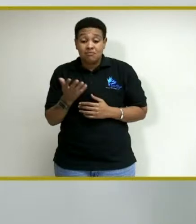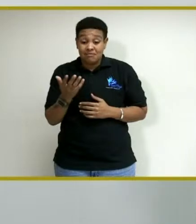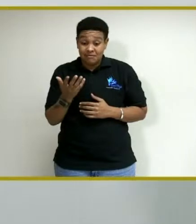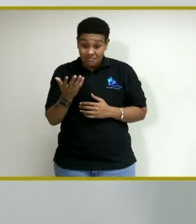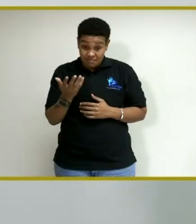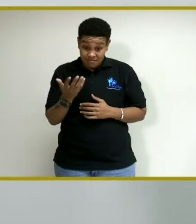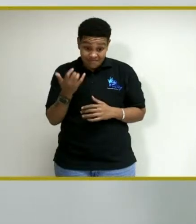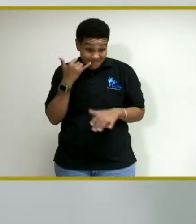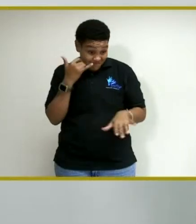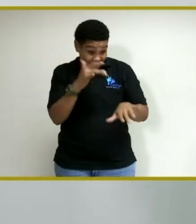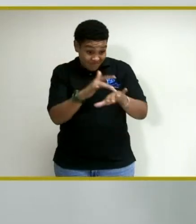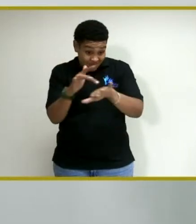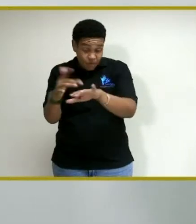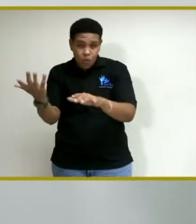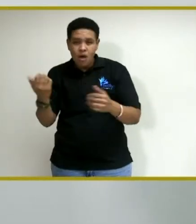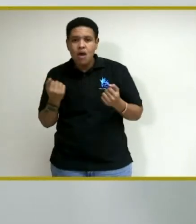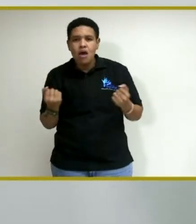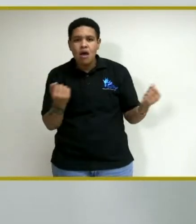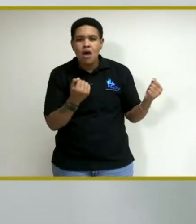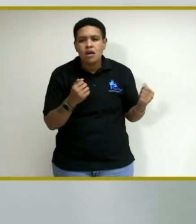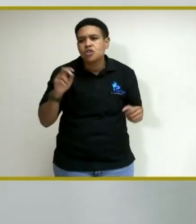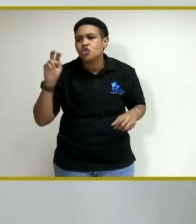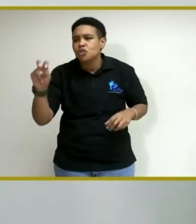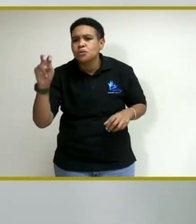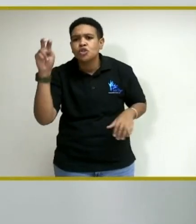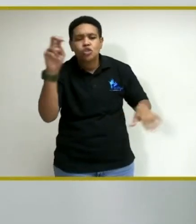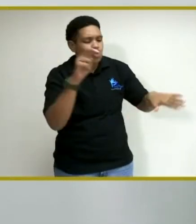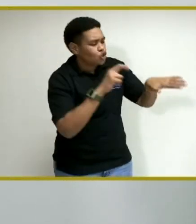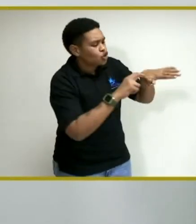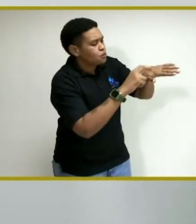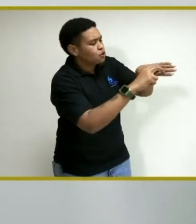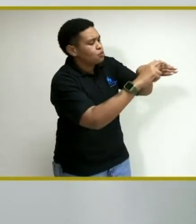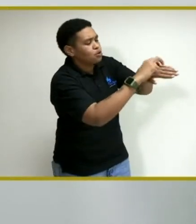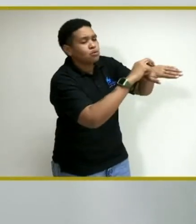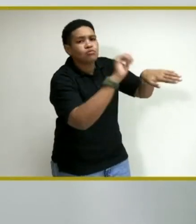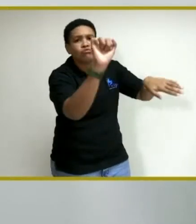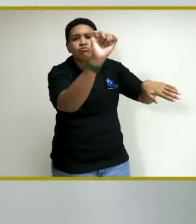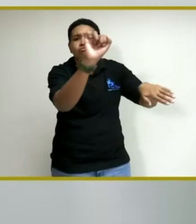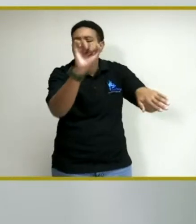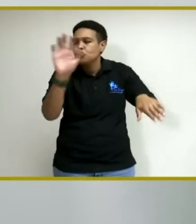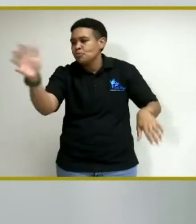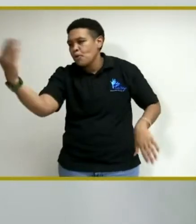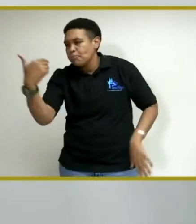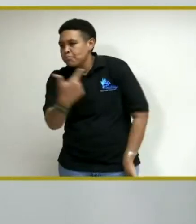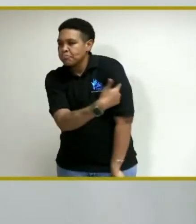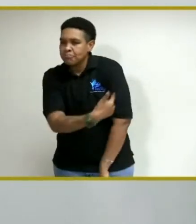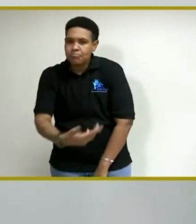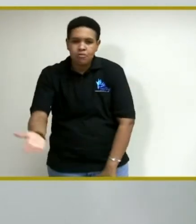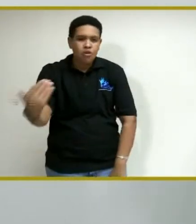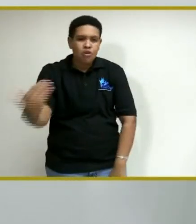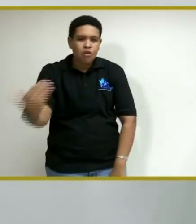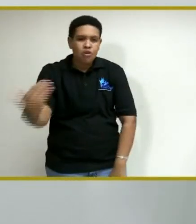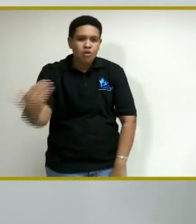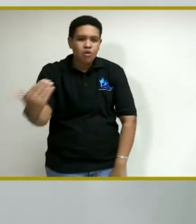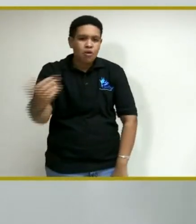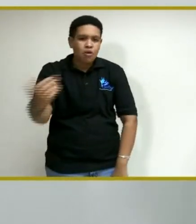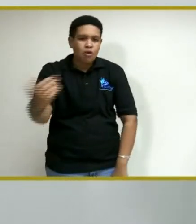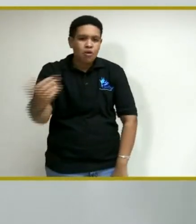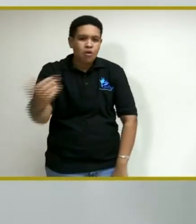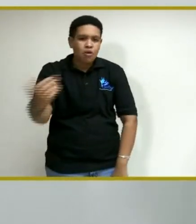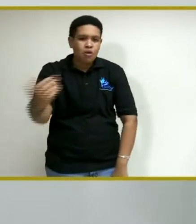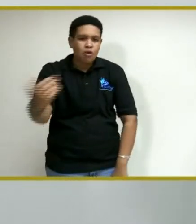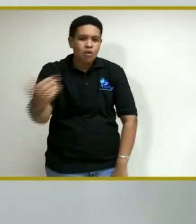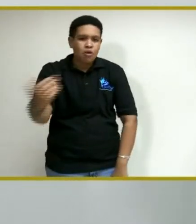community. The locations that we choose and the partnerships that we forge, doing it